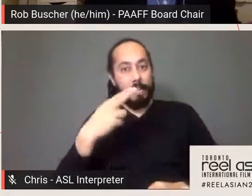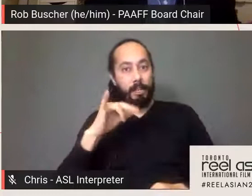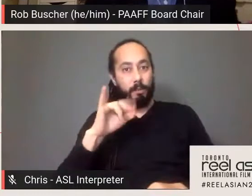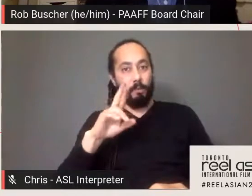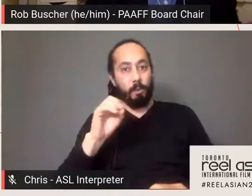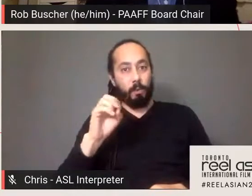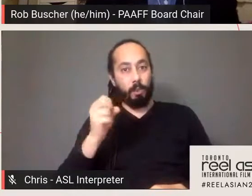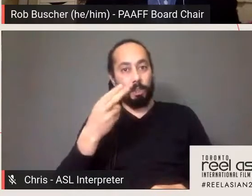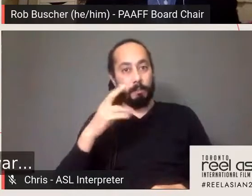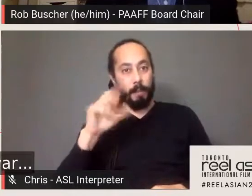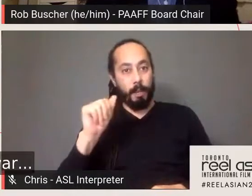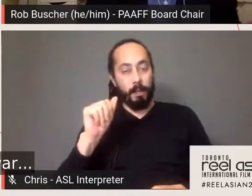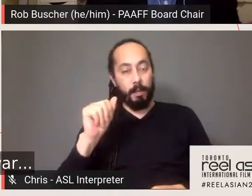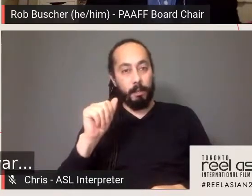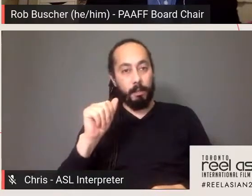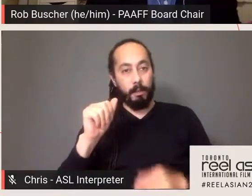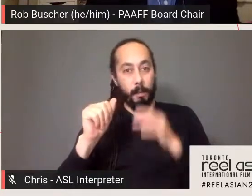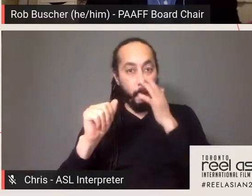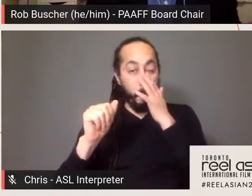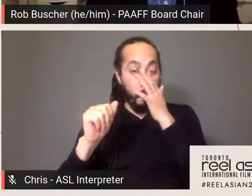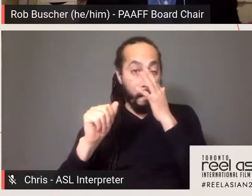think the war,